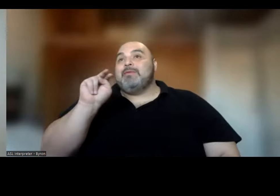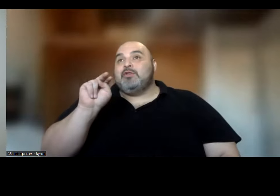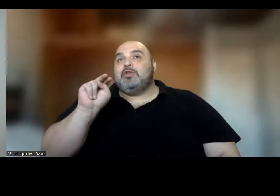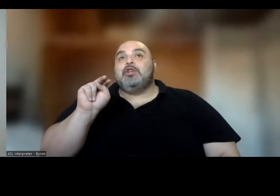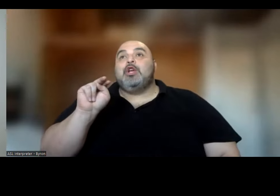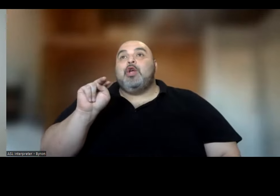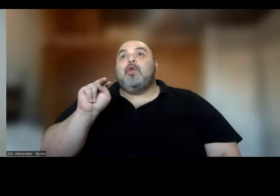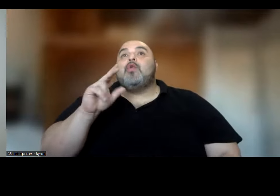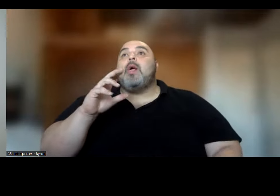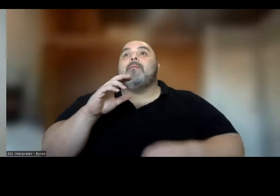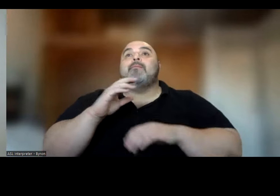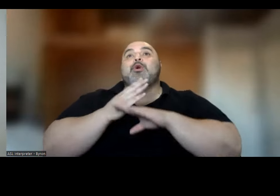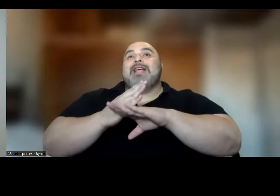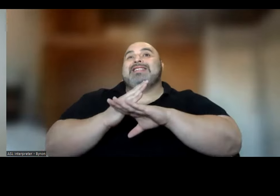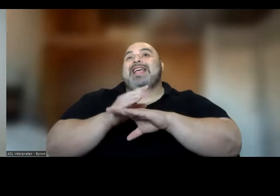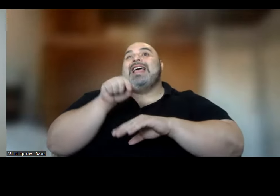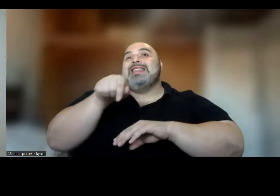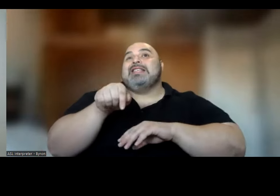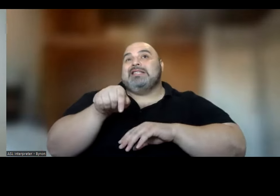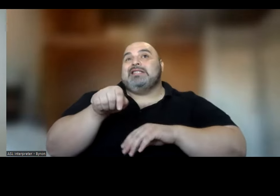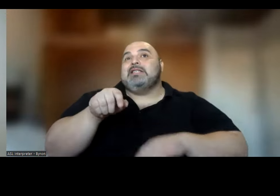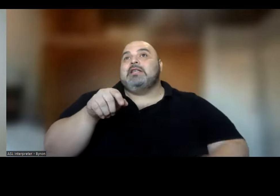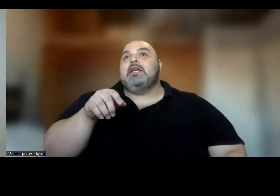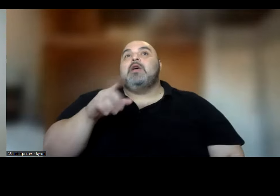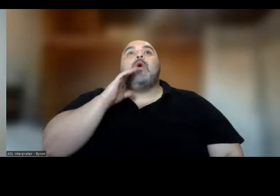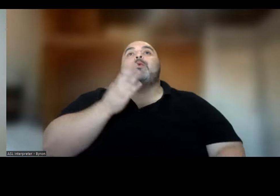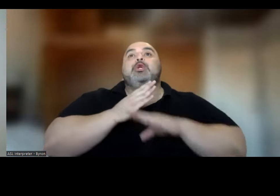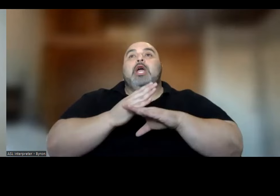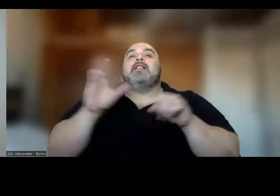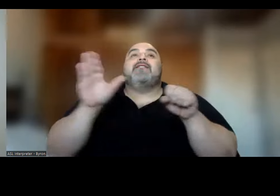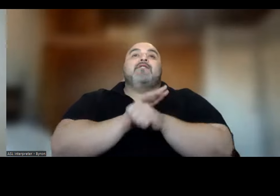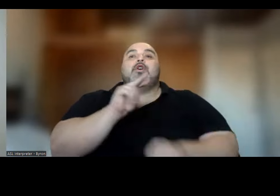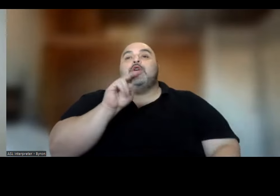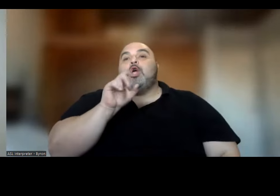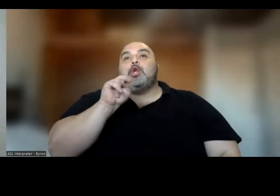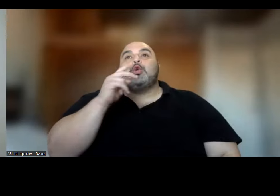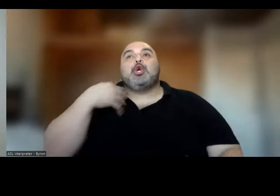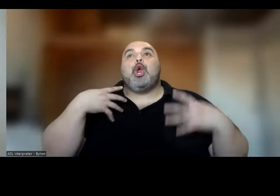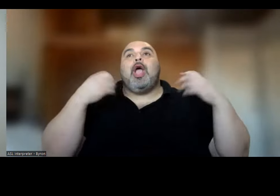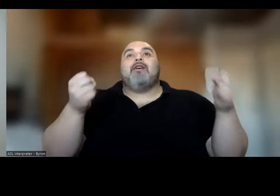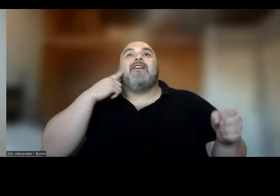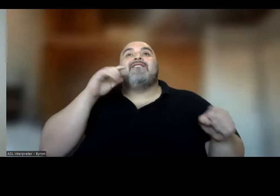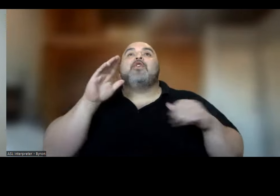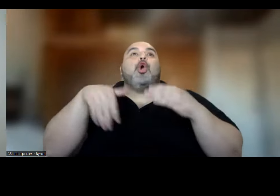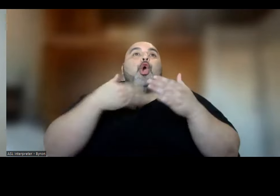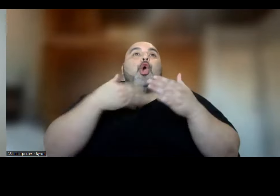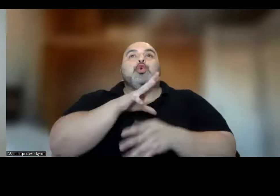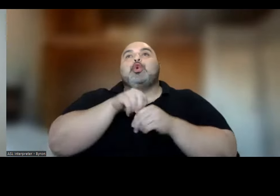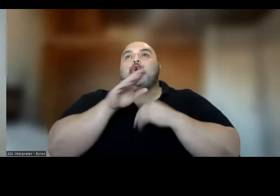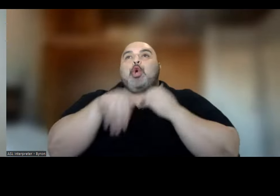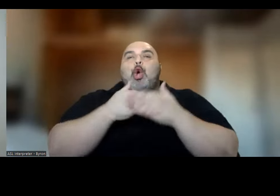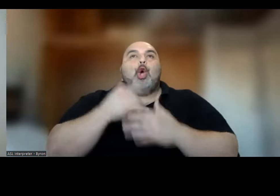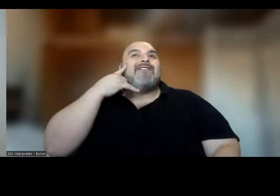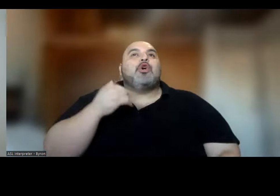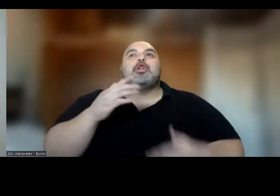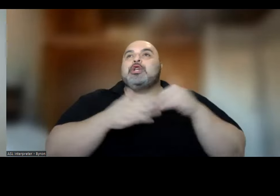of protected this cause, like we're going to protect the whole notion of healthcare for all to include all Californians, no matter